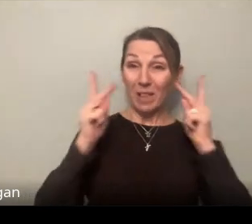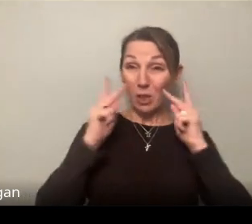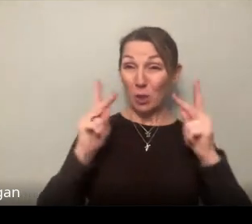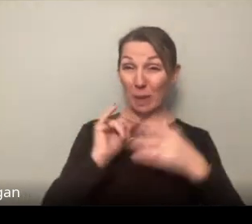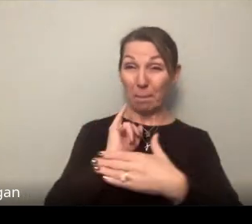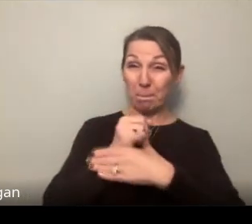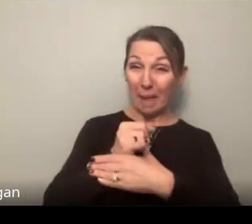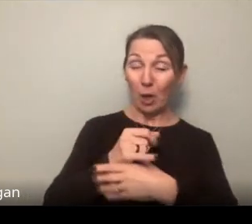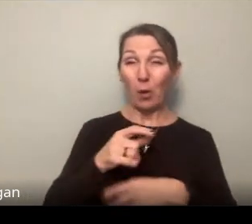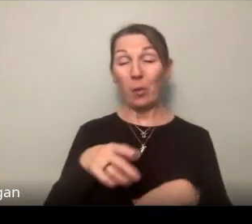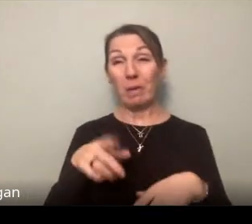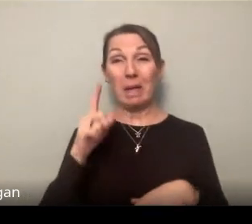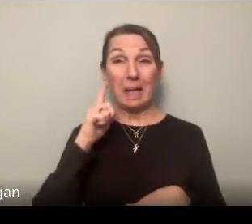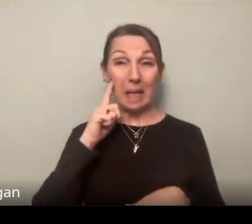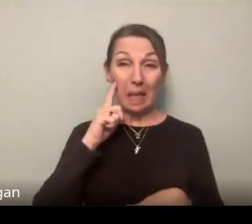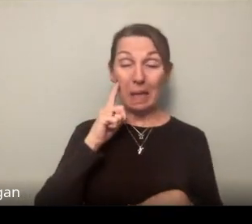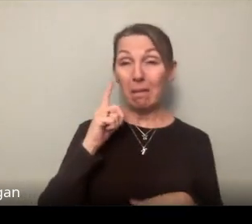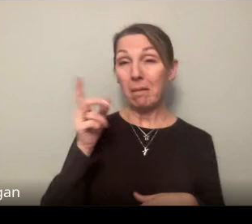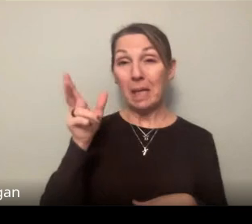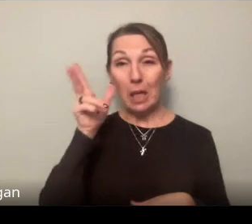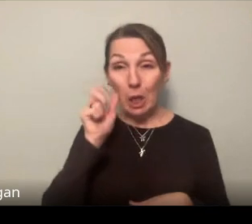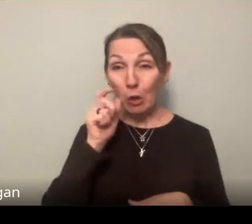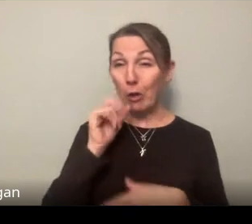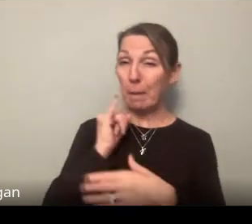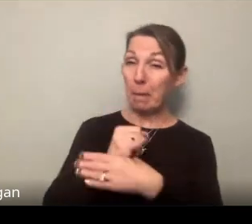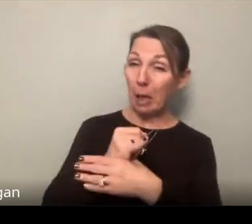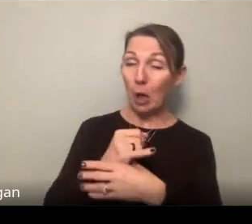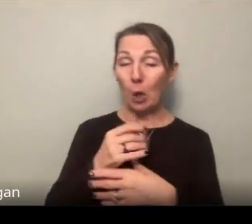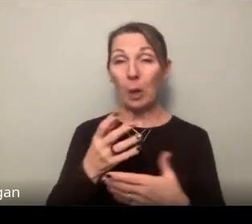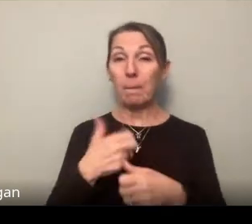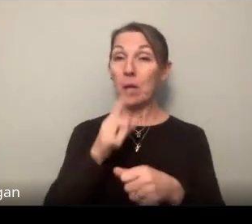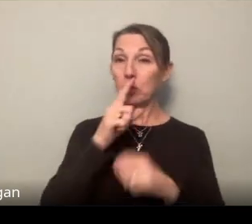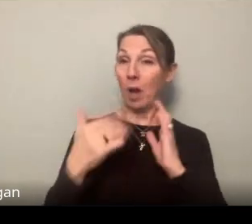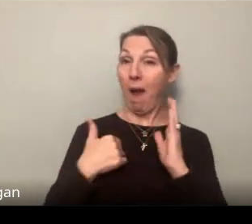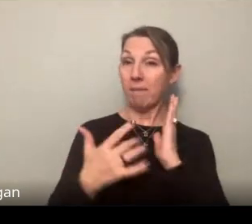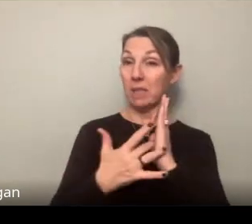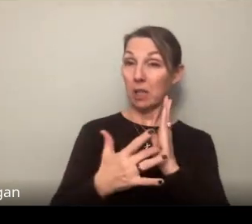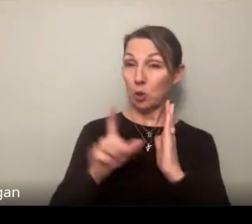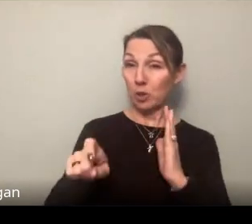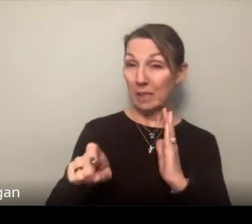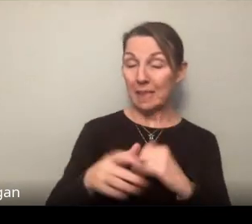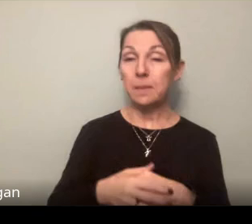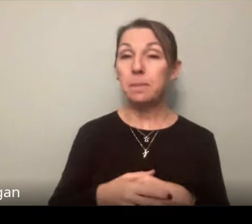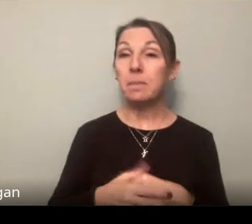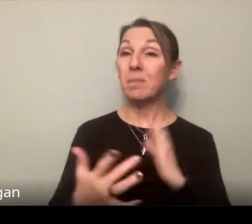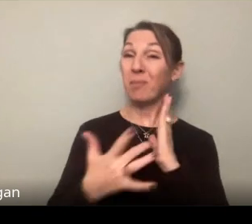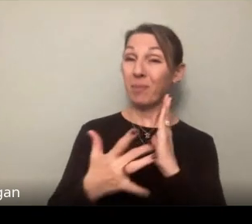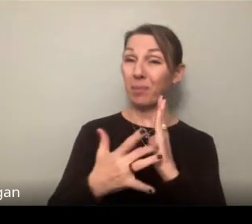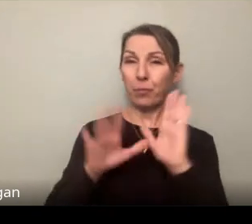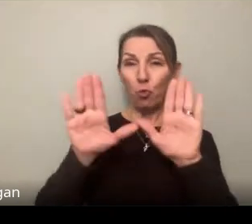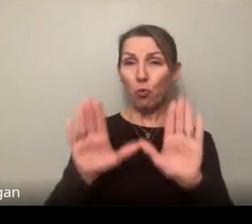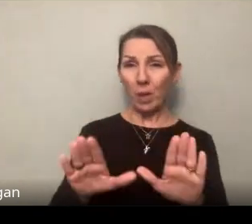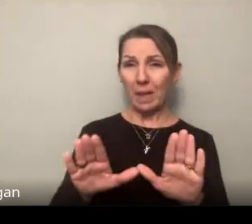if you're hearing impaired or whatever the case may be, making sure you have the technology you need. Technology is